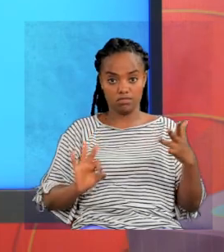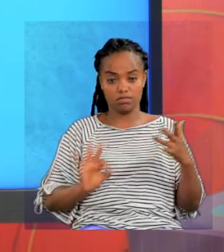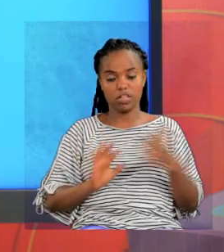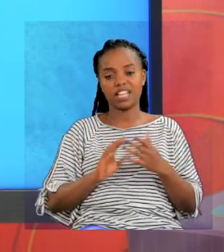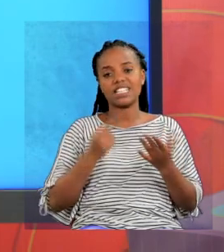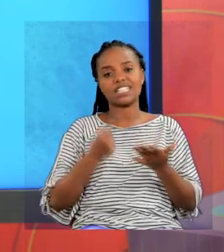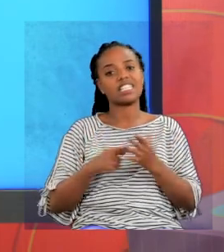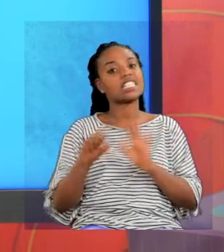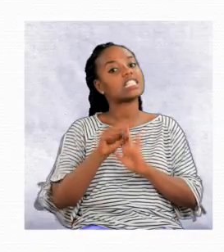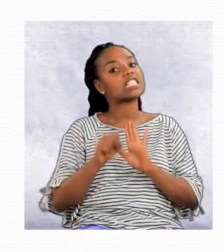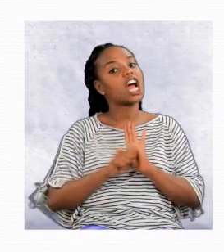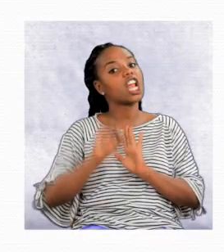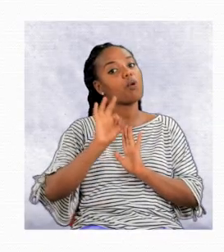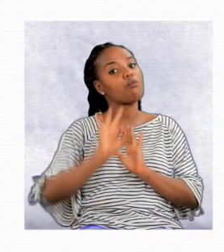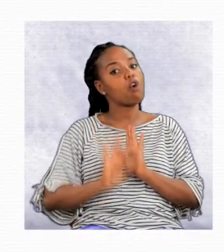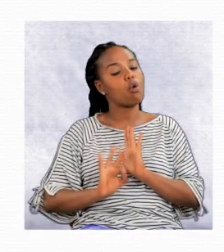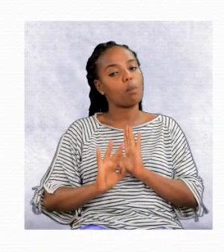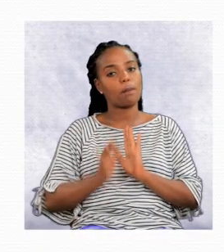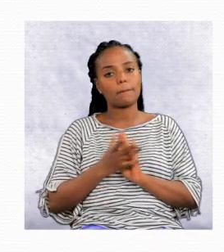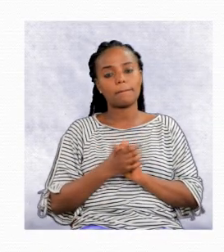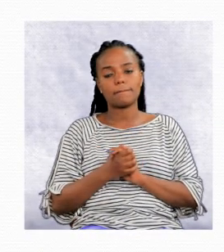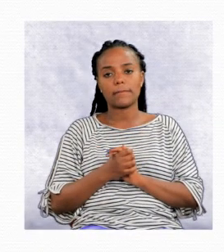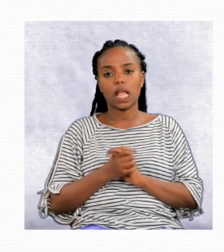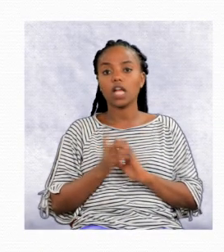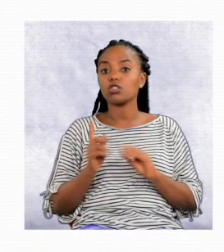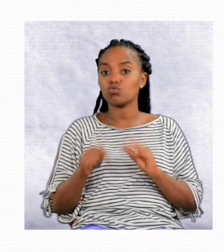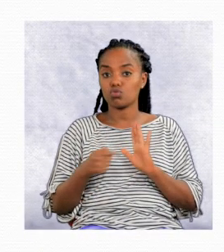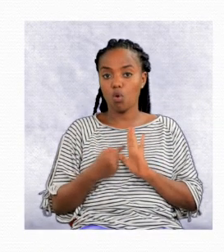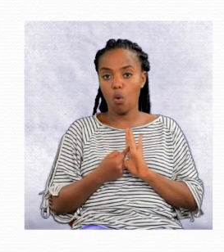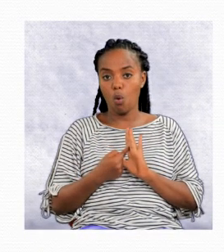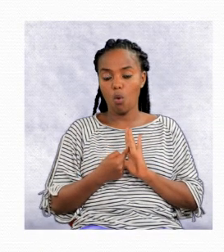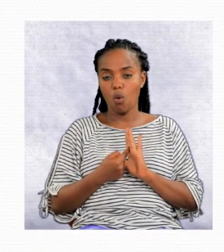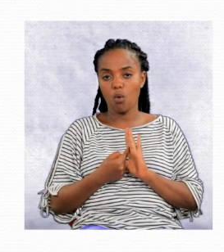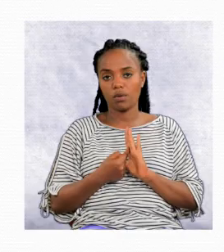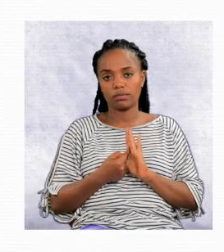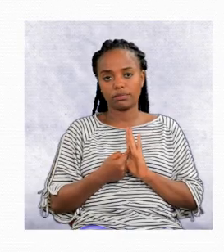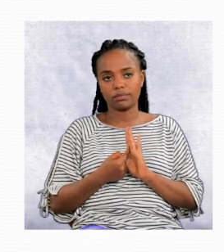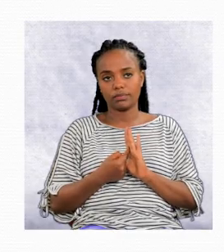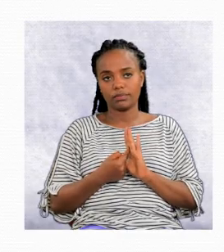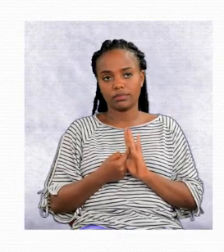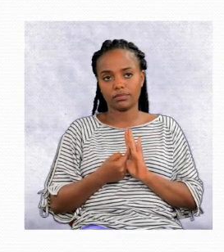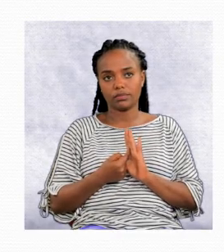in this standard form. So